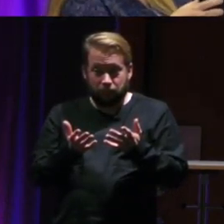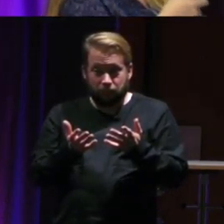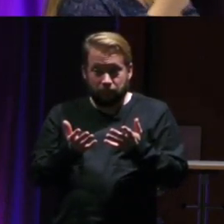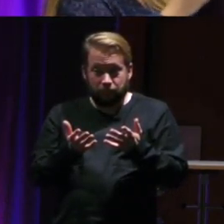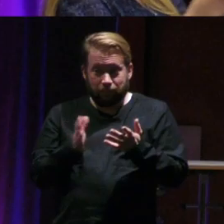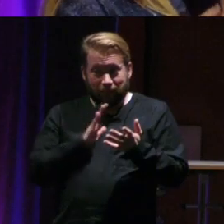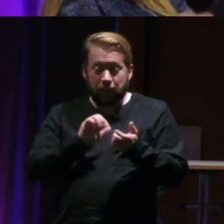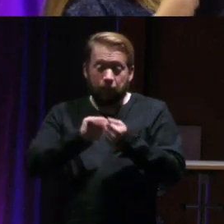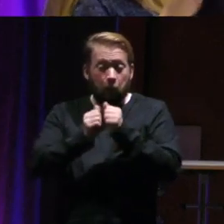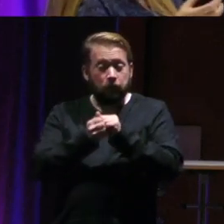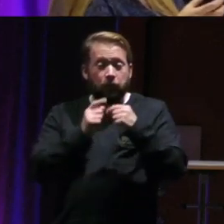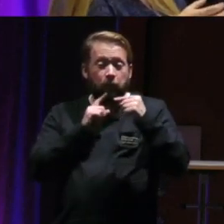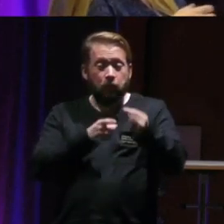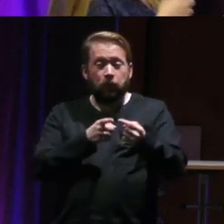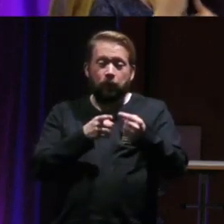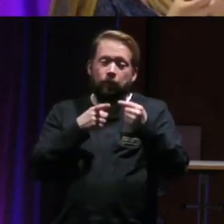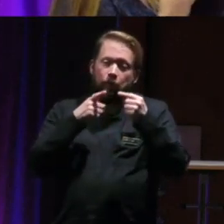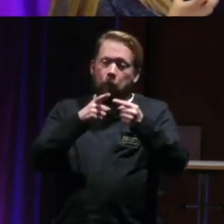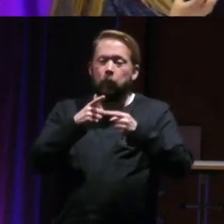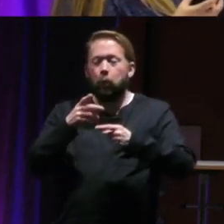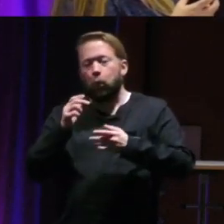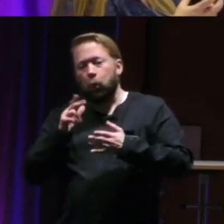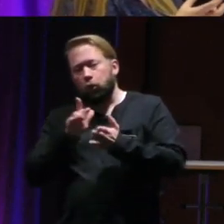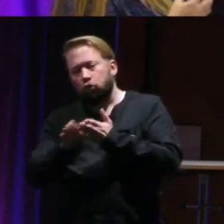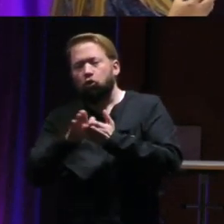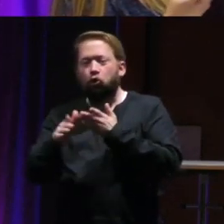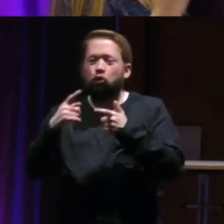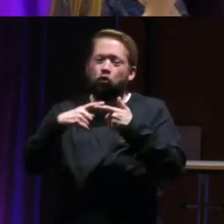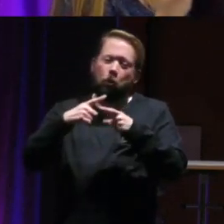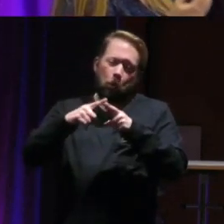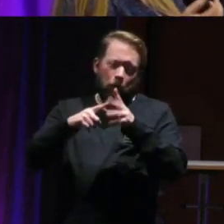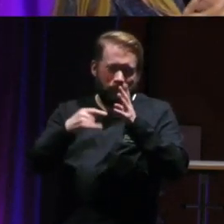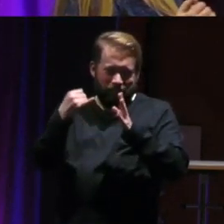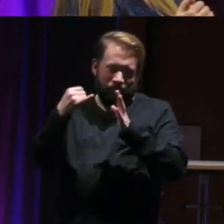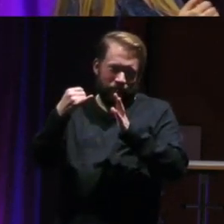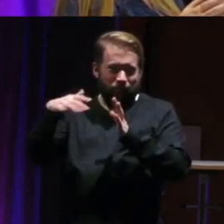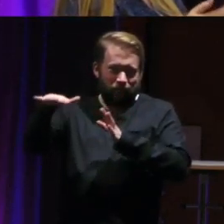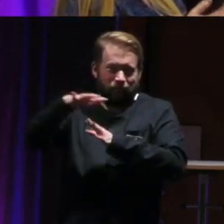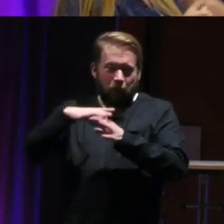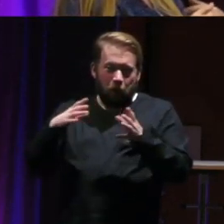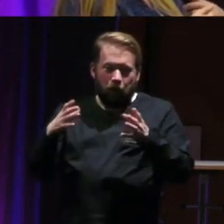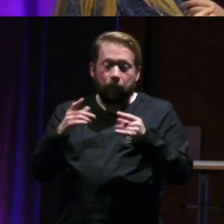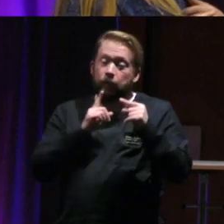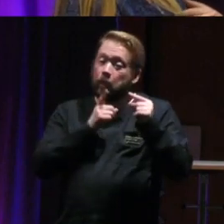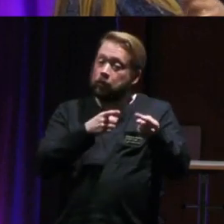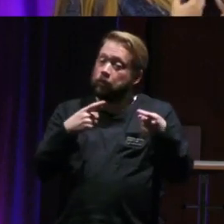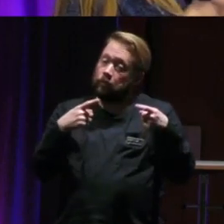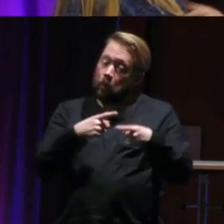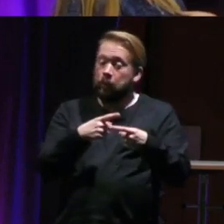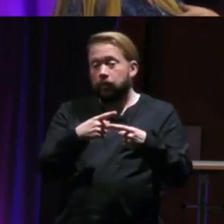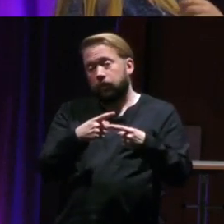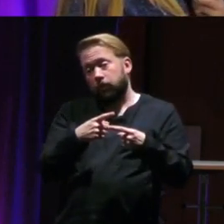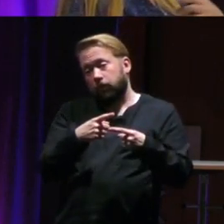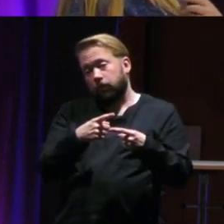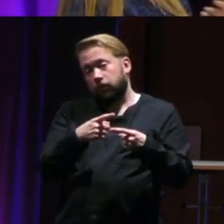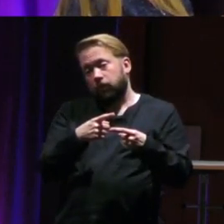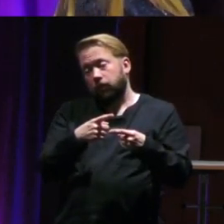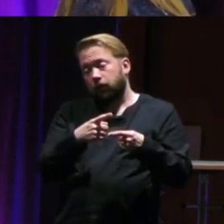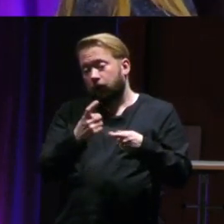and things like that. There are other protests in Russia as well that comes to more things that are more close to